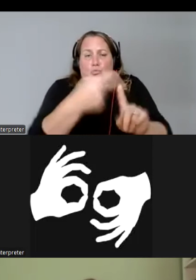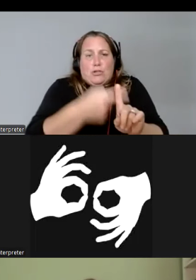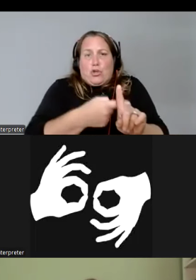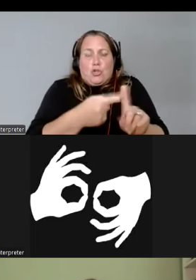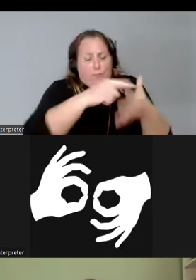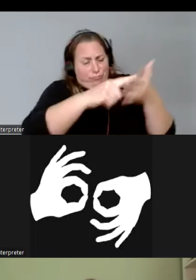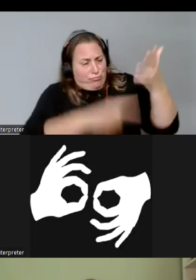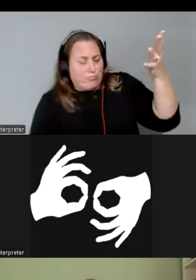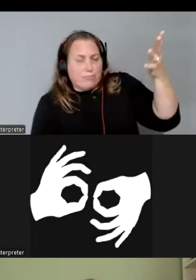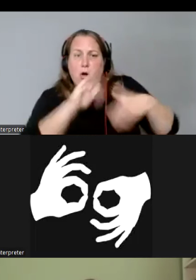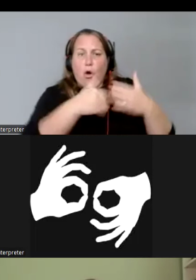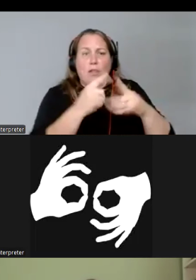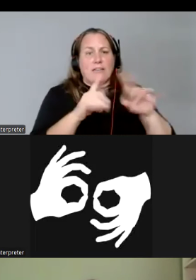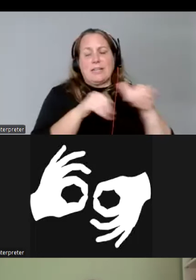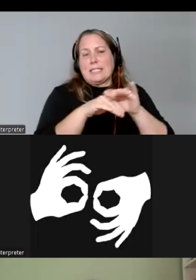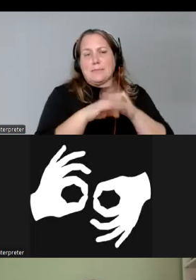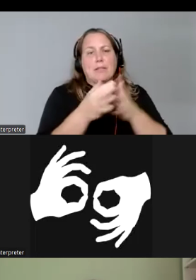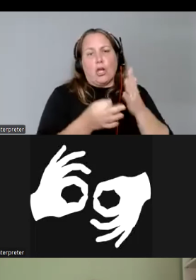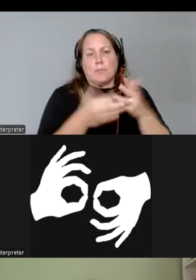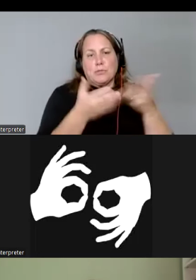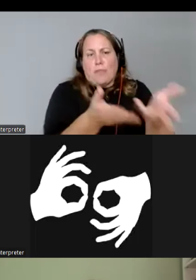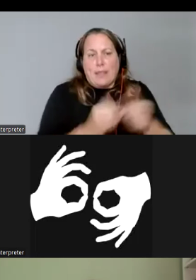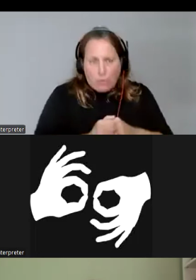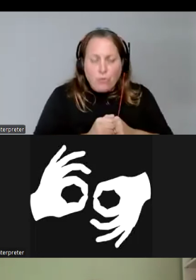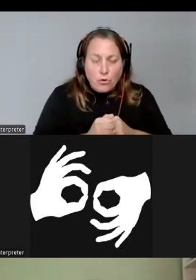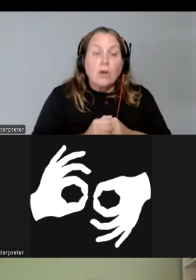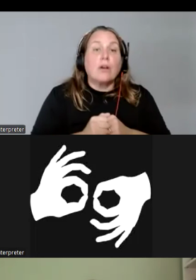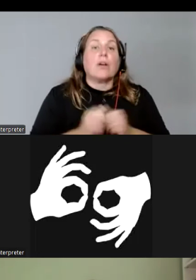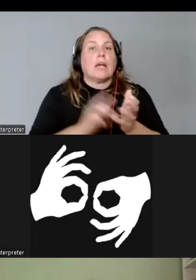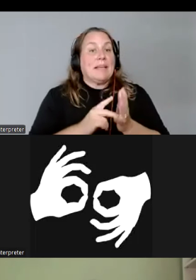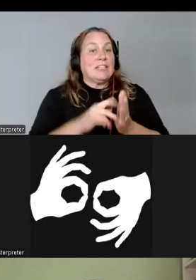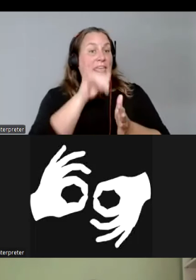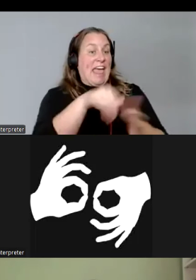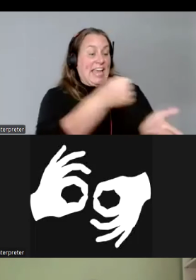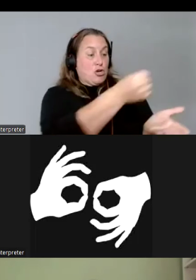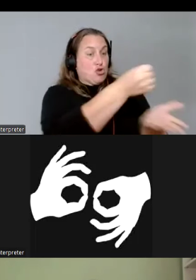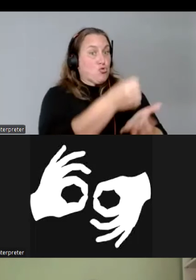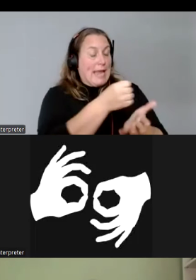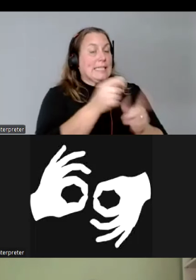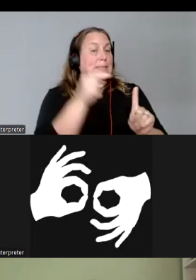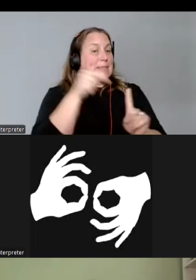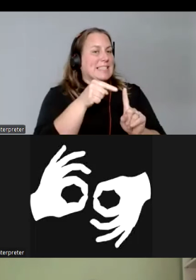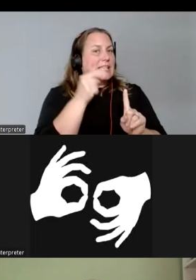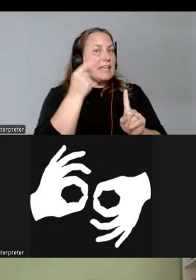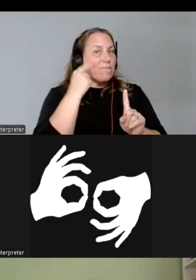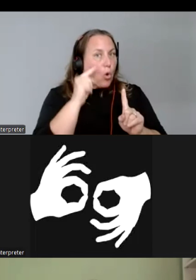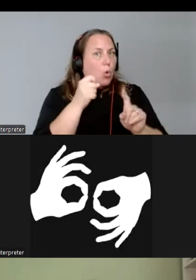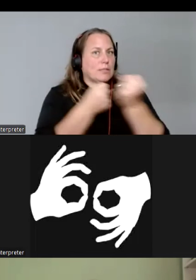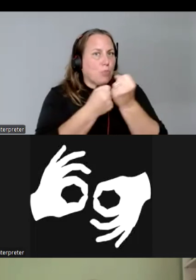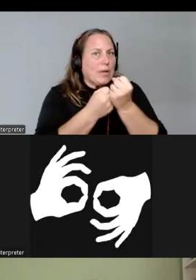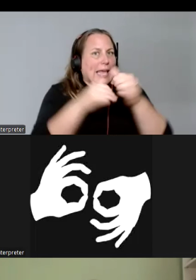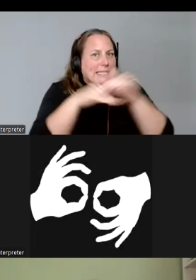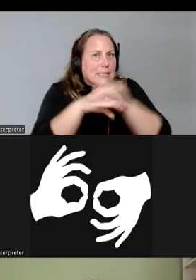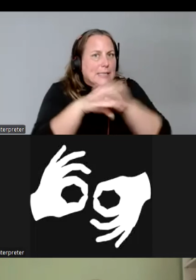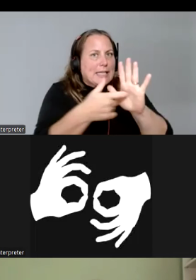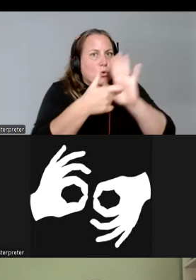to underscore that this grant is specifically to support accessibility needs